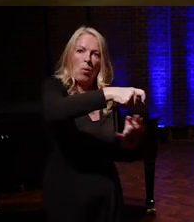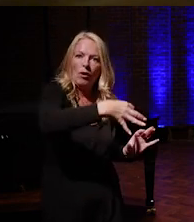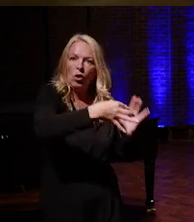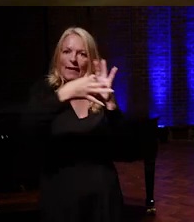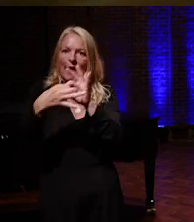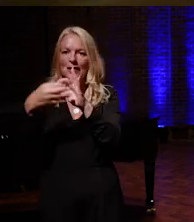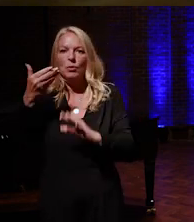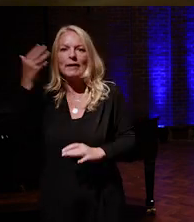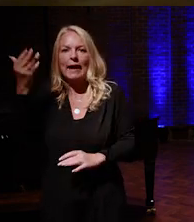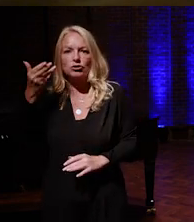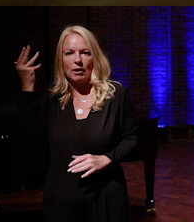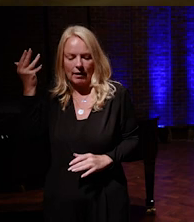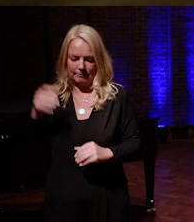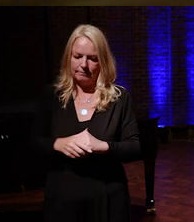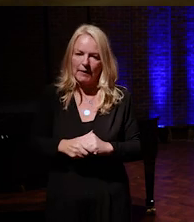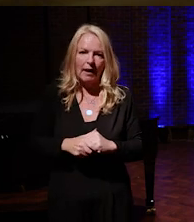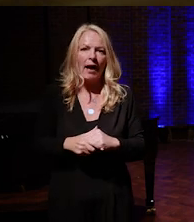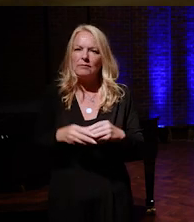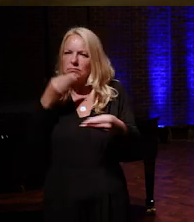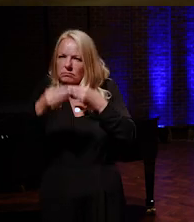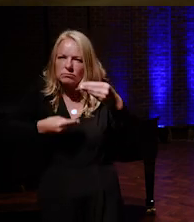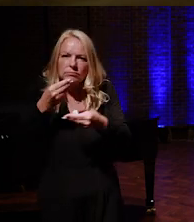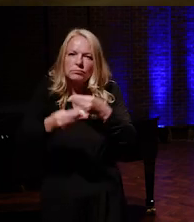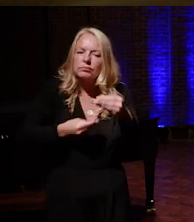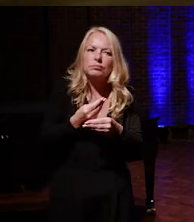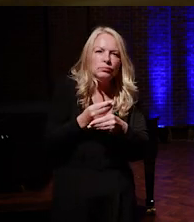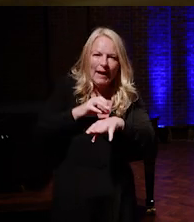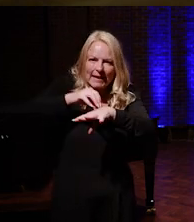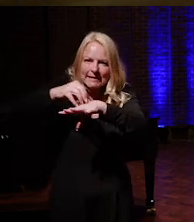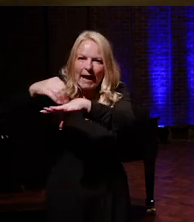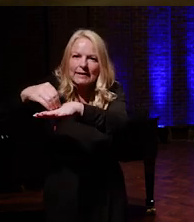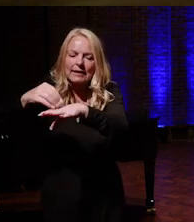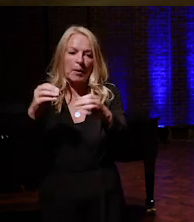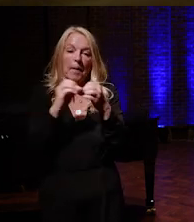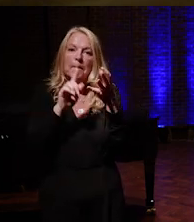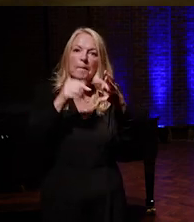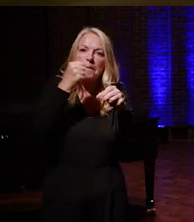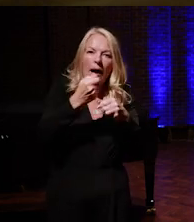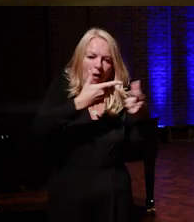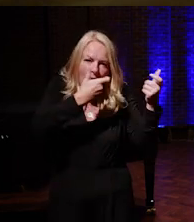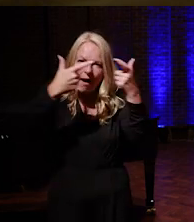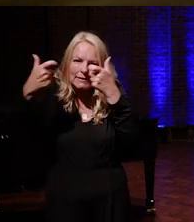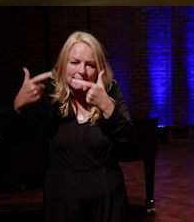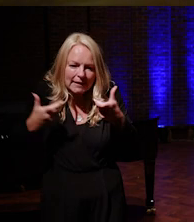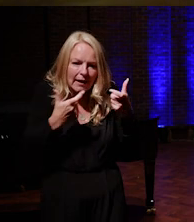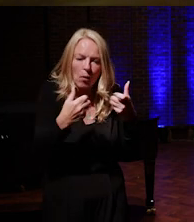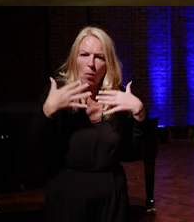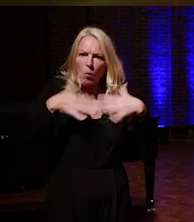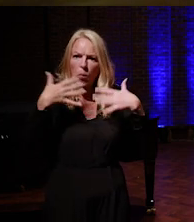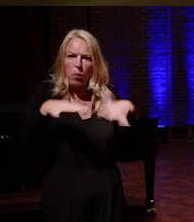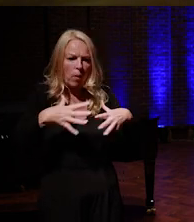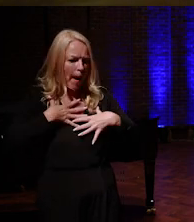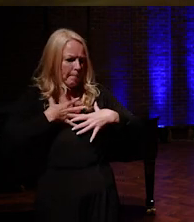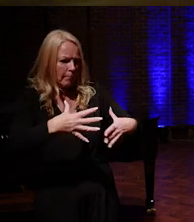on a project trying to connect people with nature. So I often spend my days talking to people about